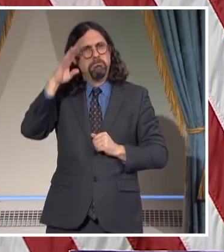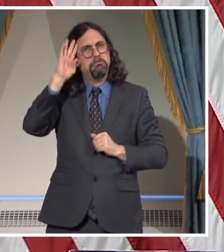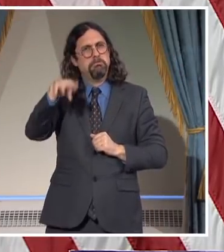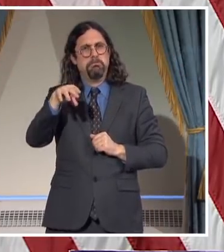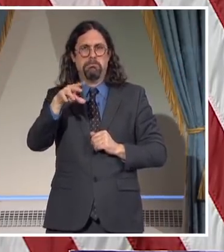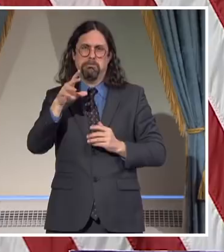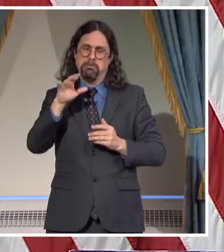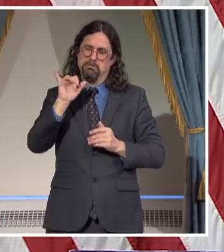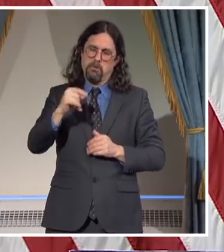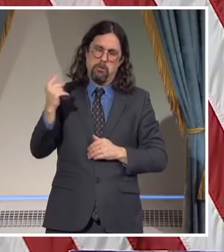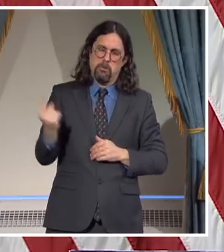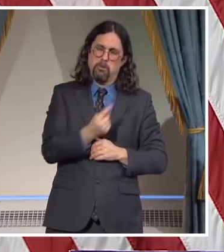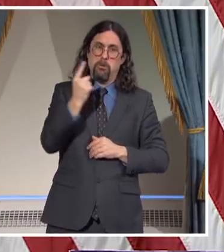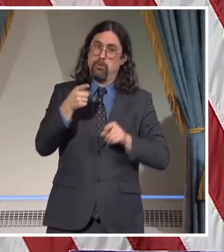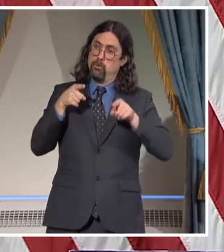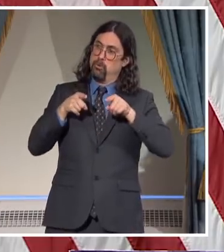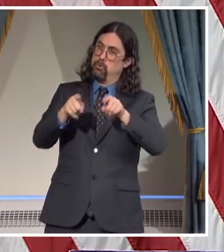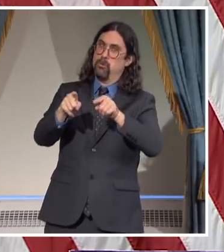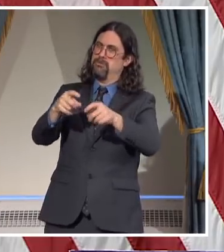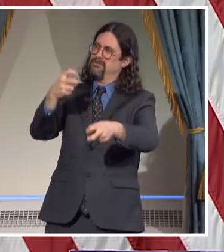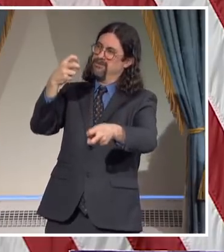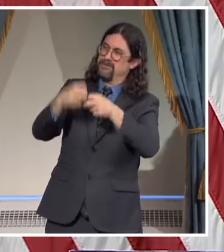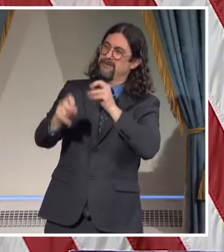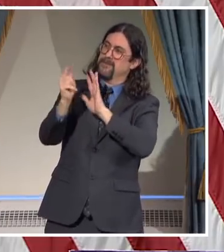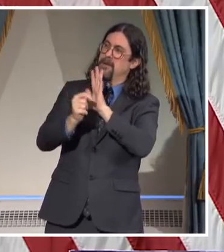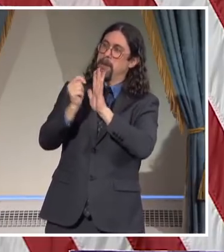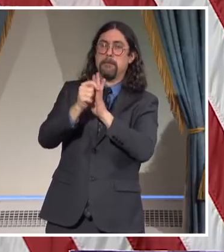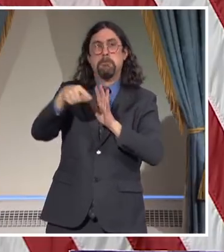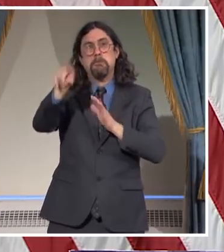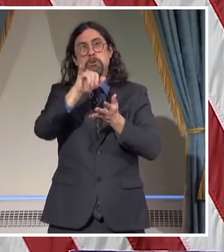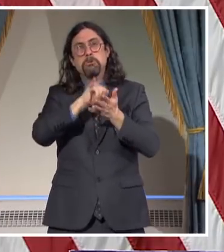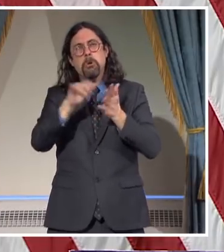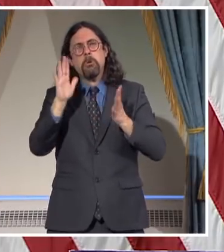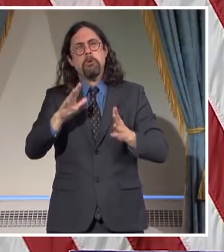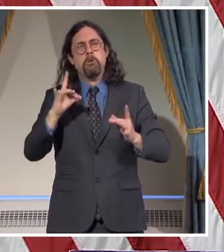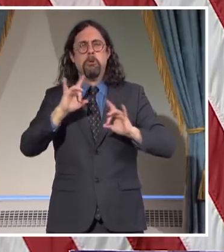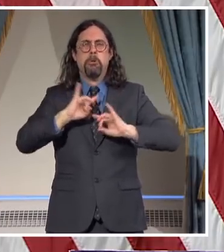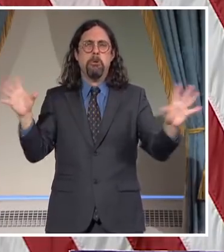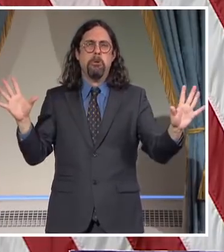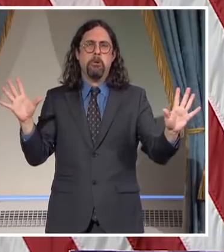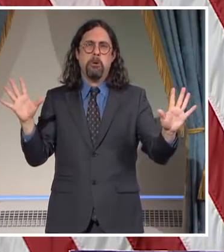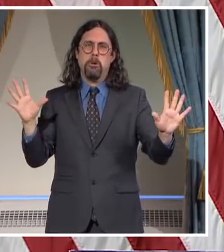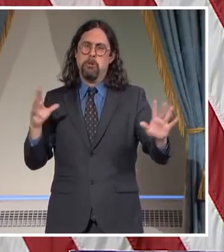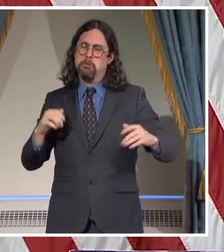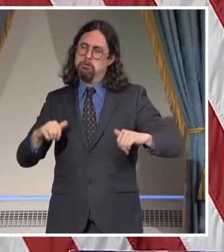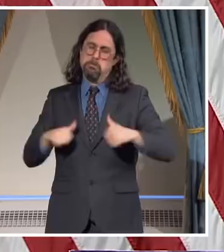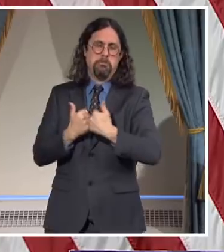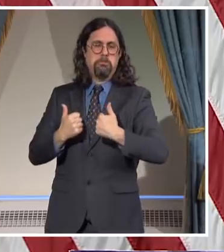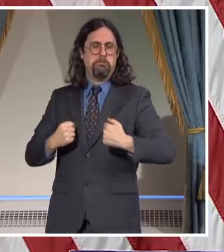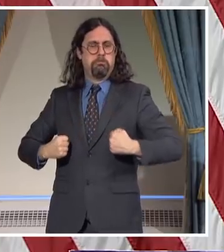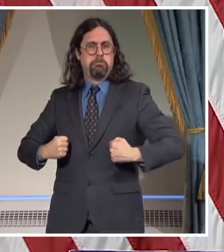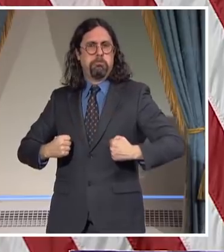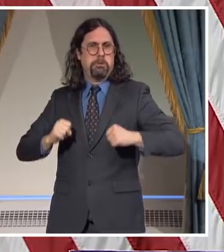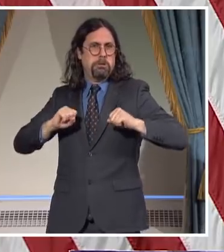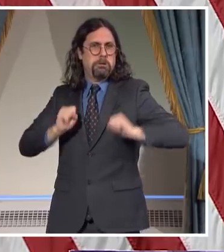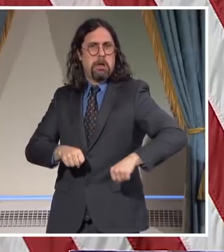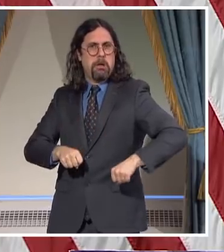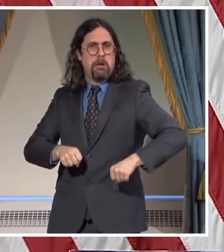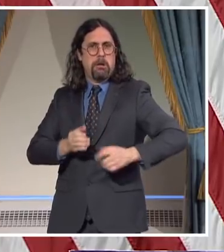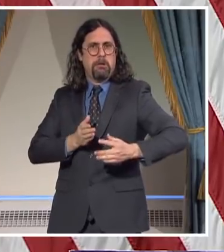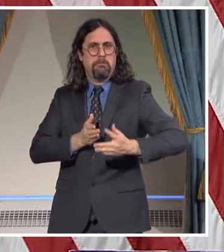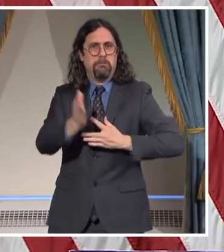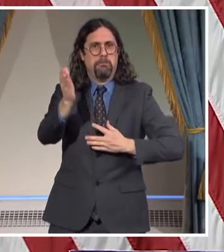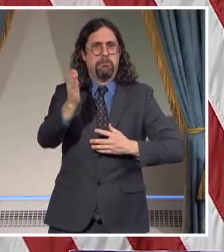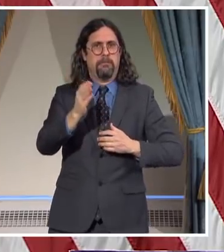crisis in a moment like this that New Yorkers are at their very best. And no one wishes for a time like this. But we've seen time and time again just